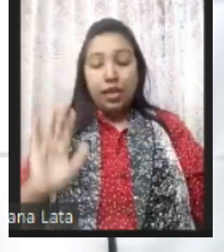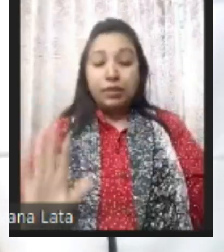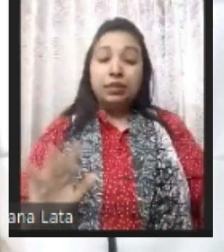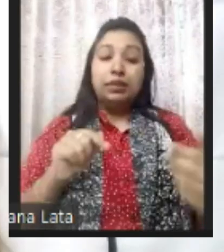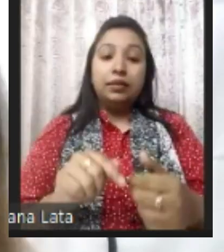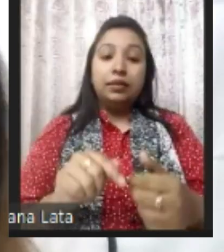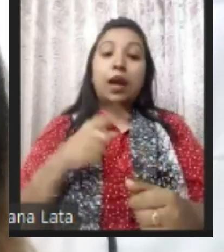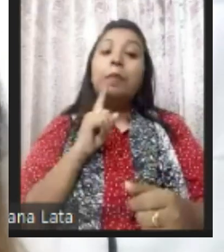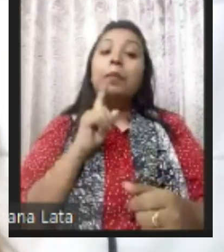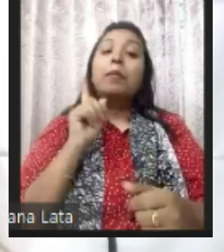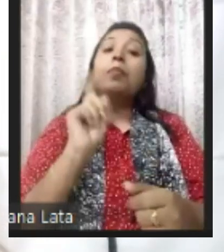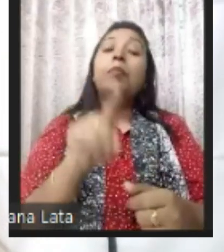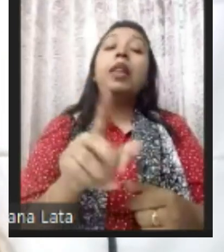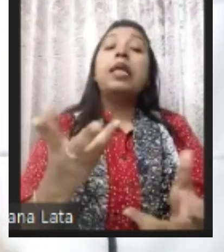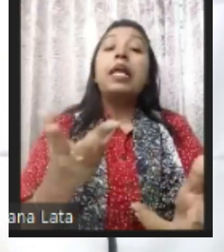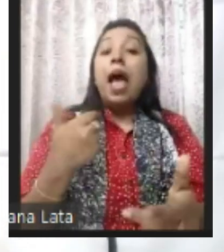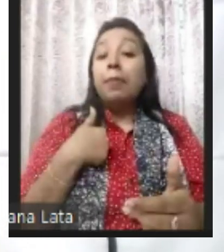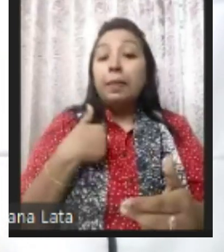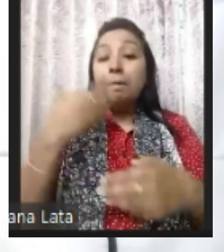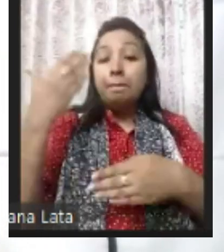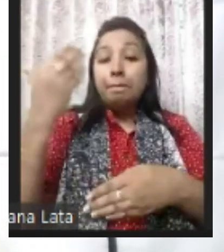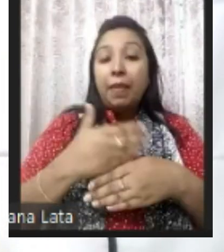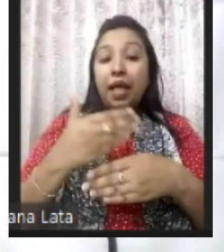tell you where the gap exists. So earlier on,